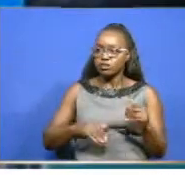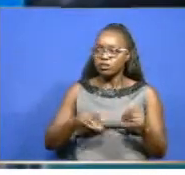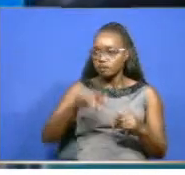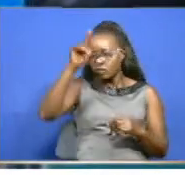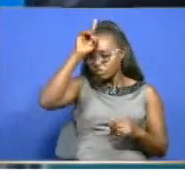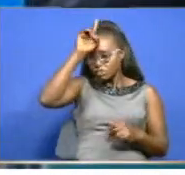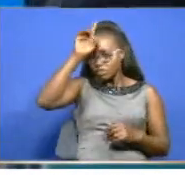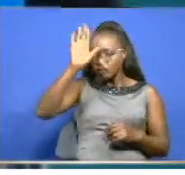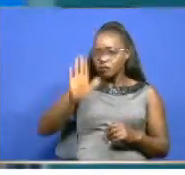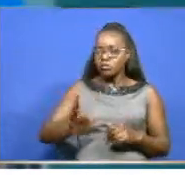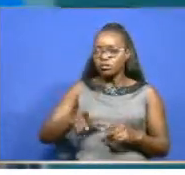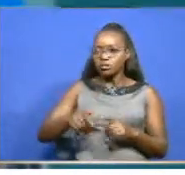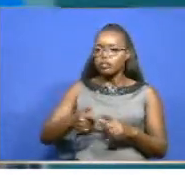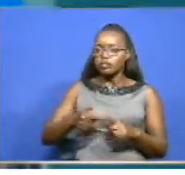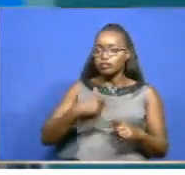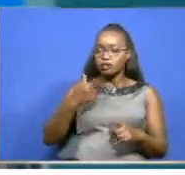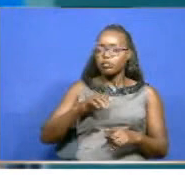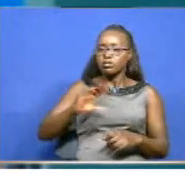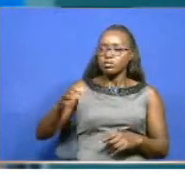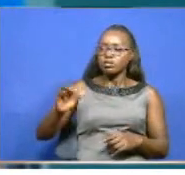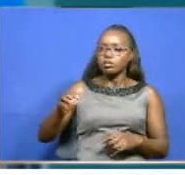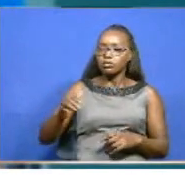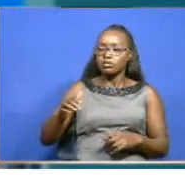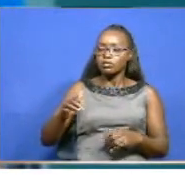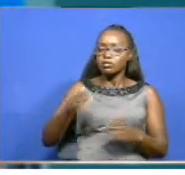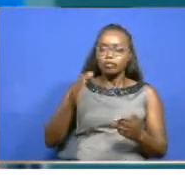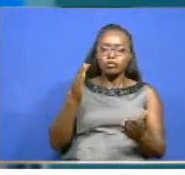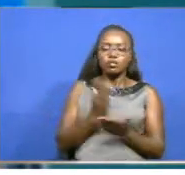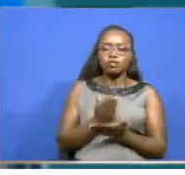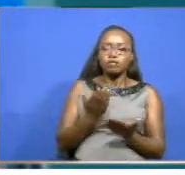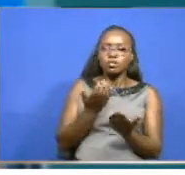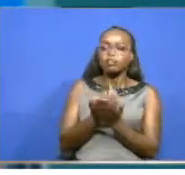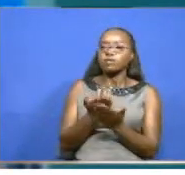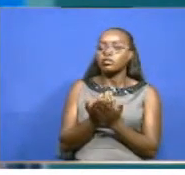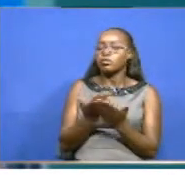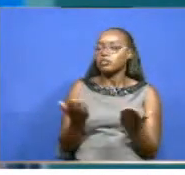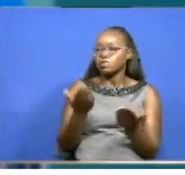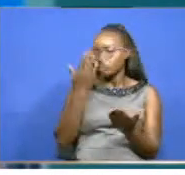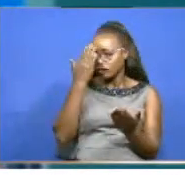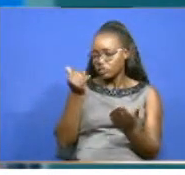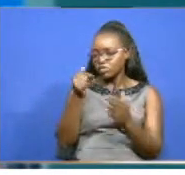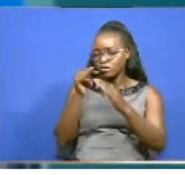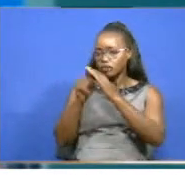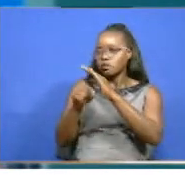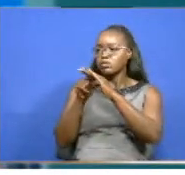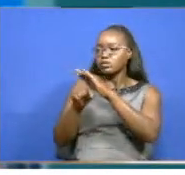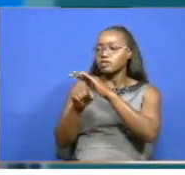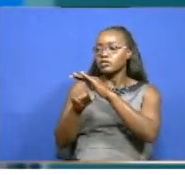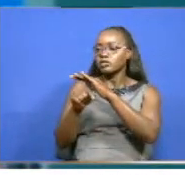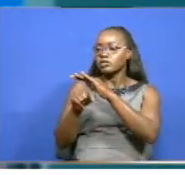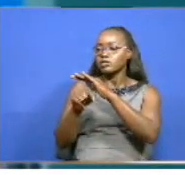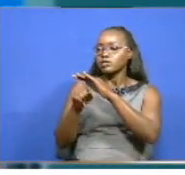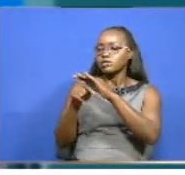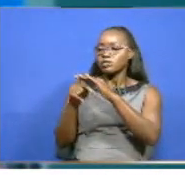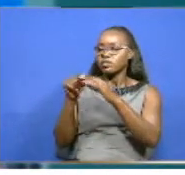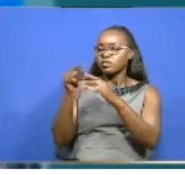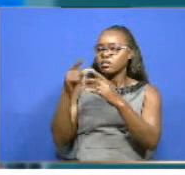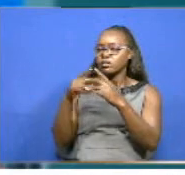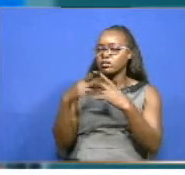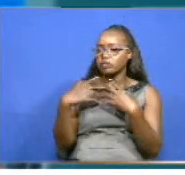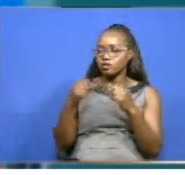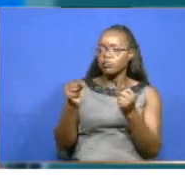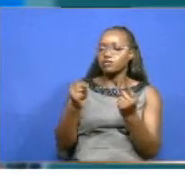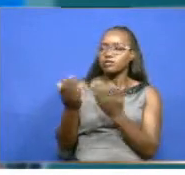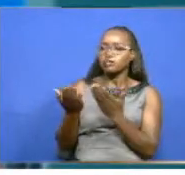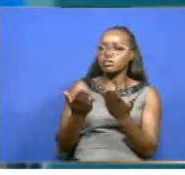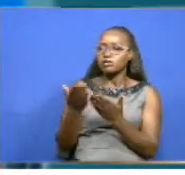from a constituency is definitely obvious. Simply because of accessibility to health services,